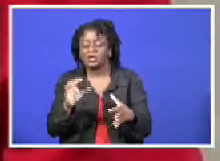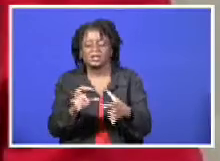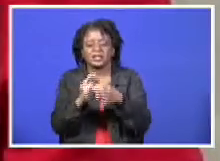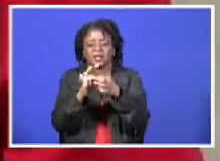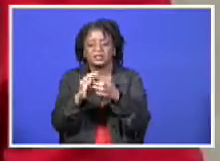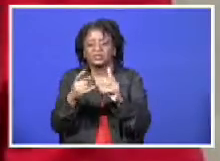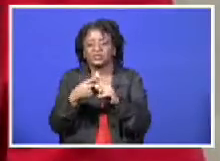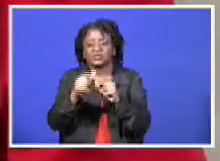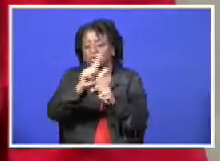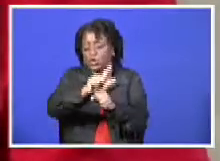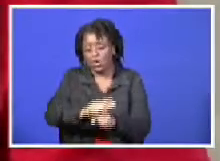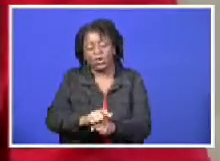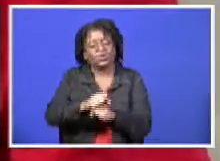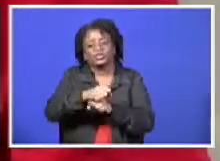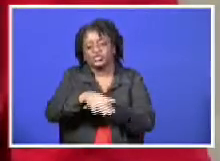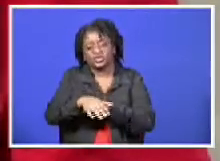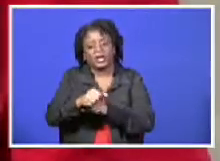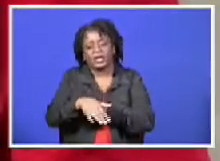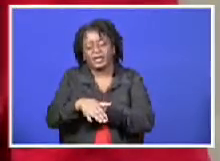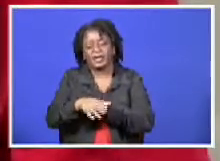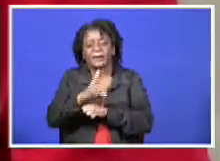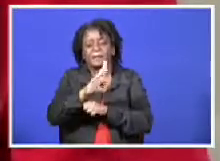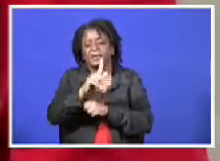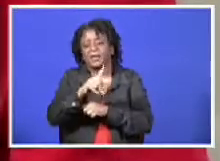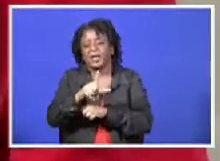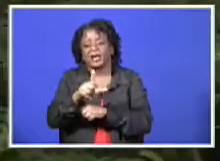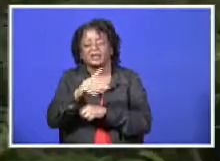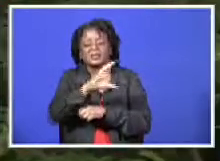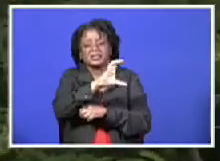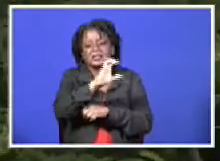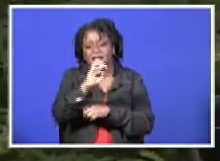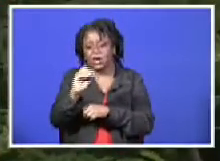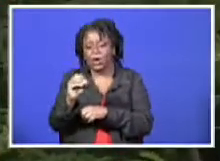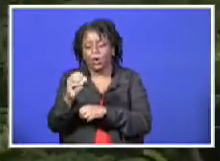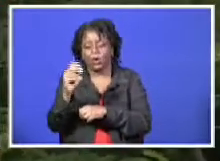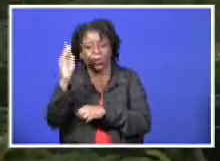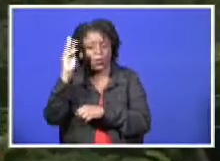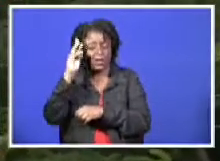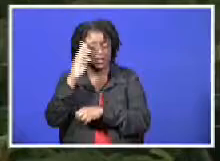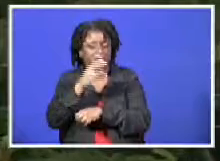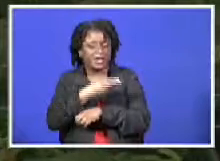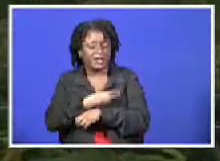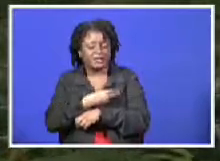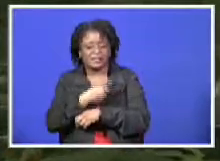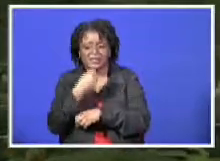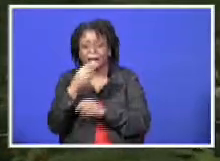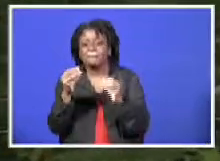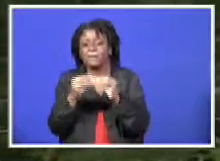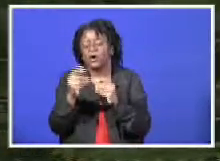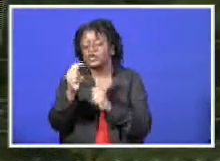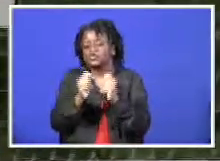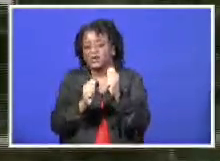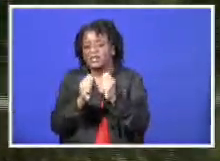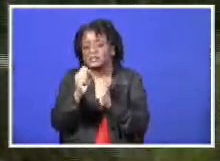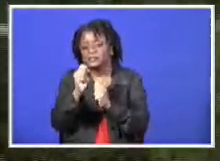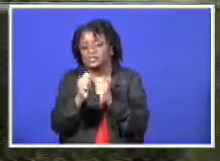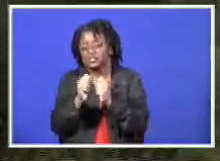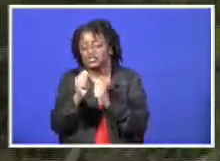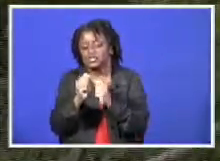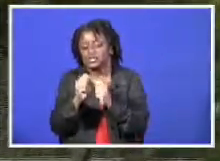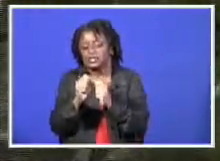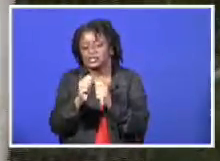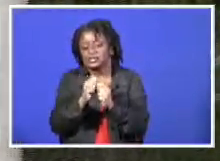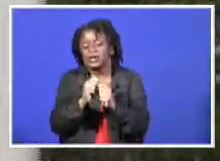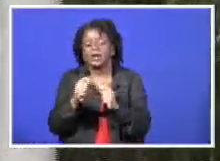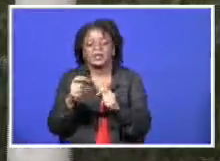shedding. BPL's CEO, Whitney Hasty, says more transmission networks, however, are needed to